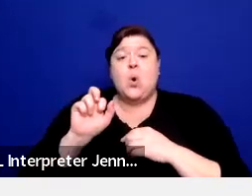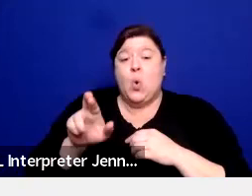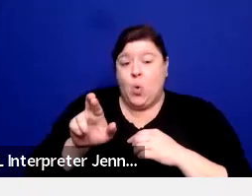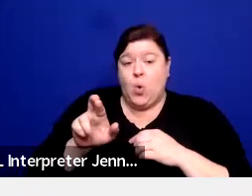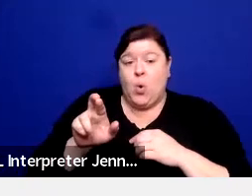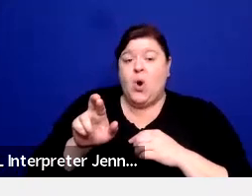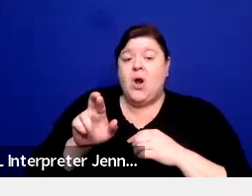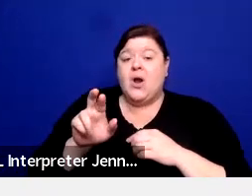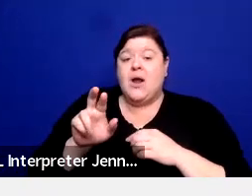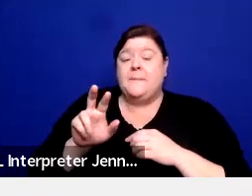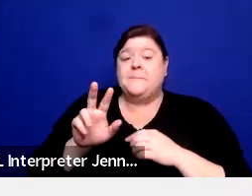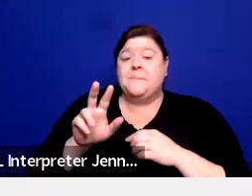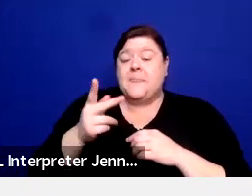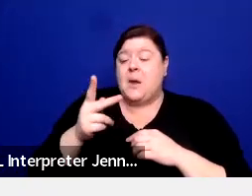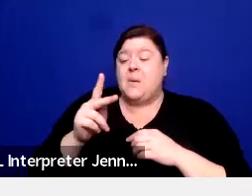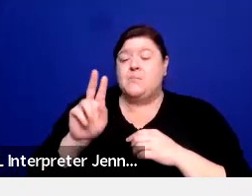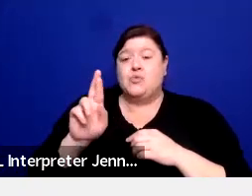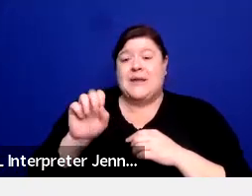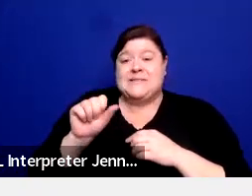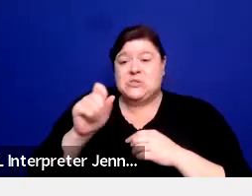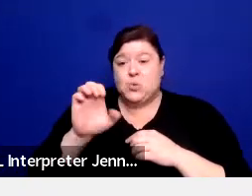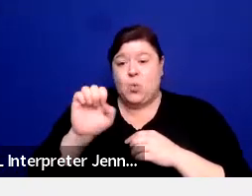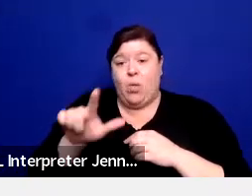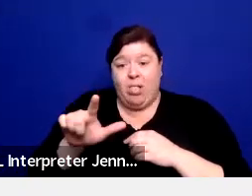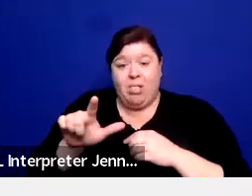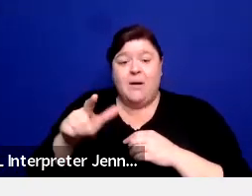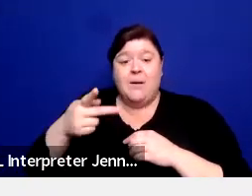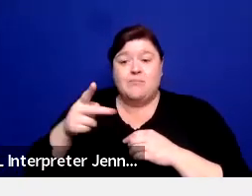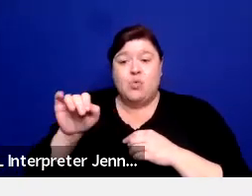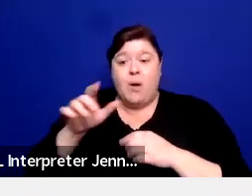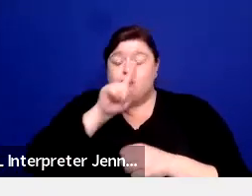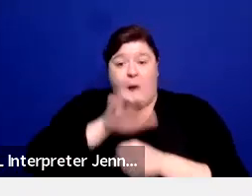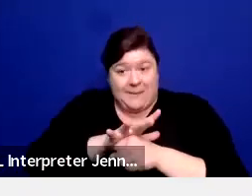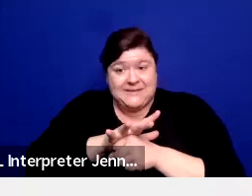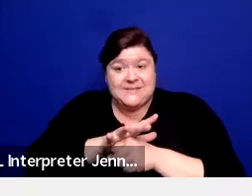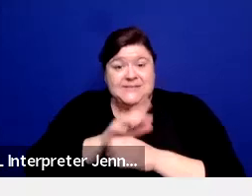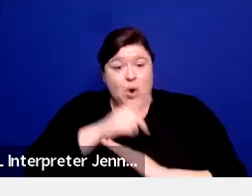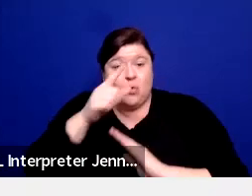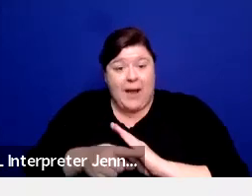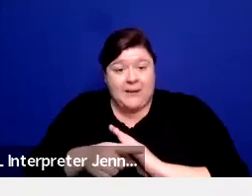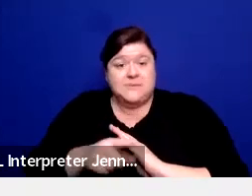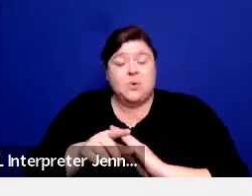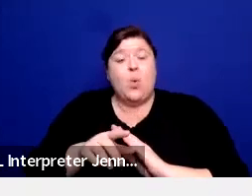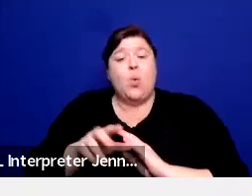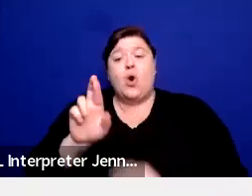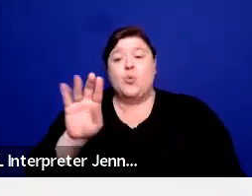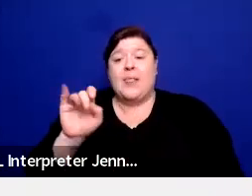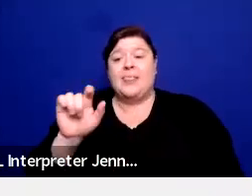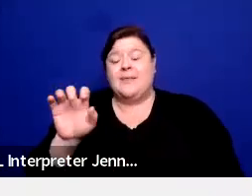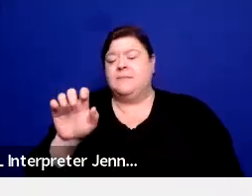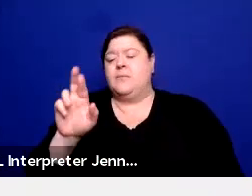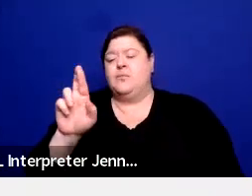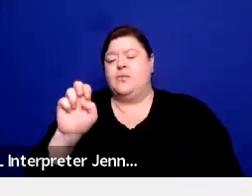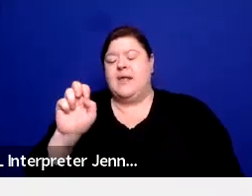programs, and our relief nursery programs. We're continuing to work with OHA as we identify additional supply of testing